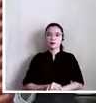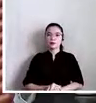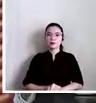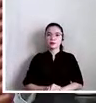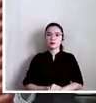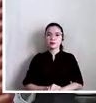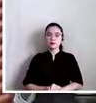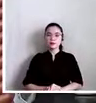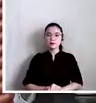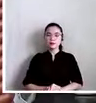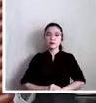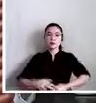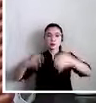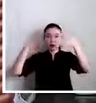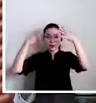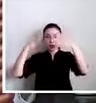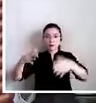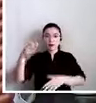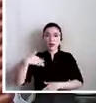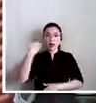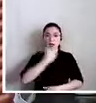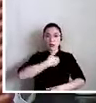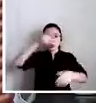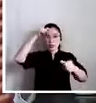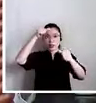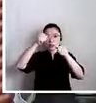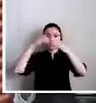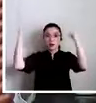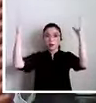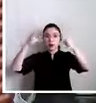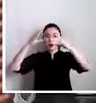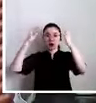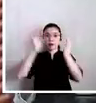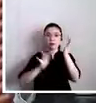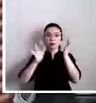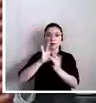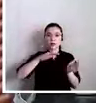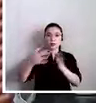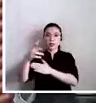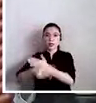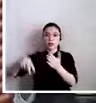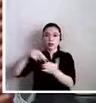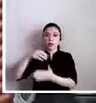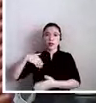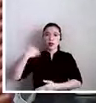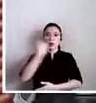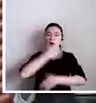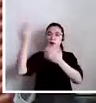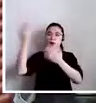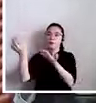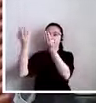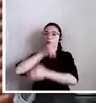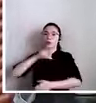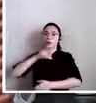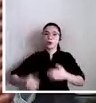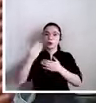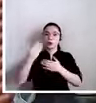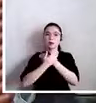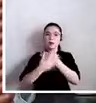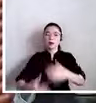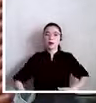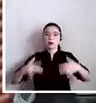again. Therefore, as we celebrate the memorial of His death and resurrection, we offer you, Lord, the bread of life and the chalice of